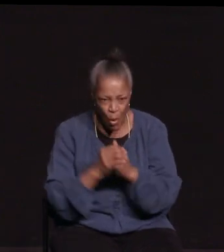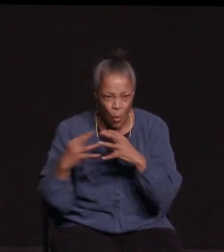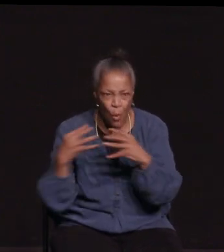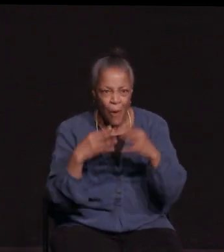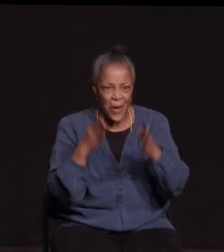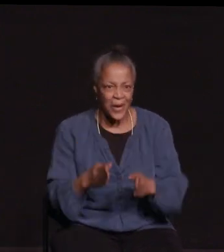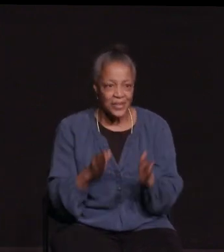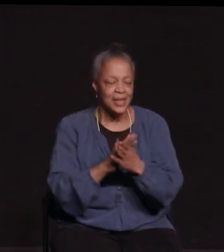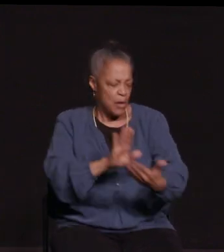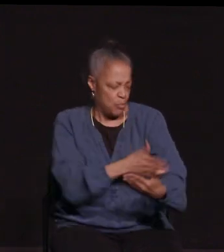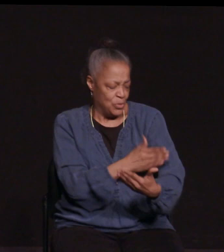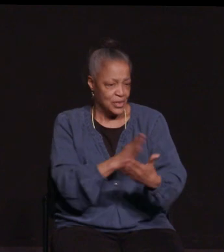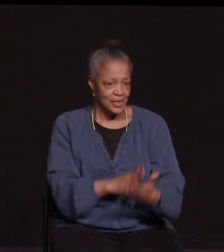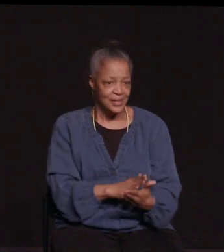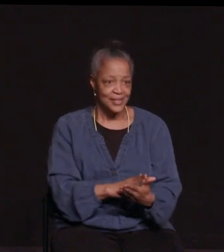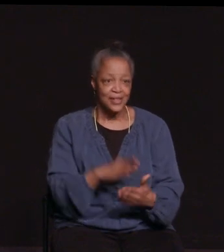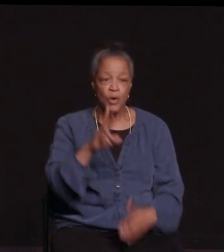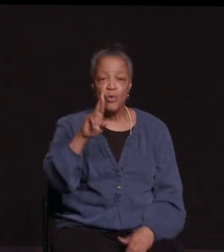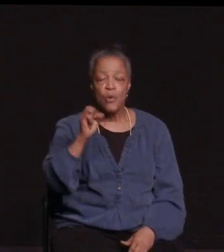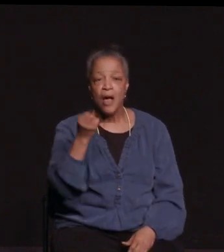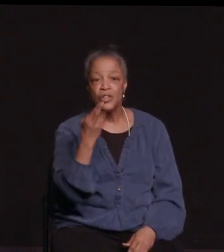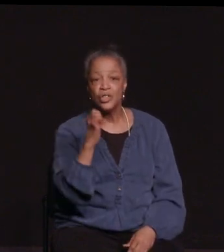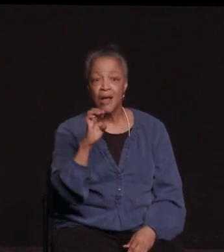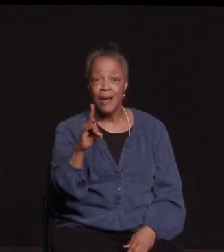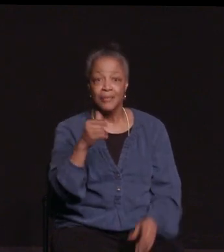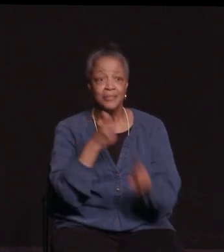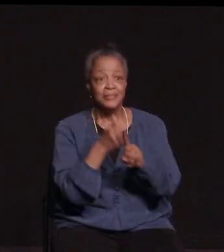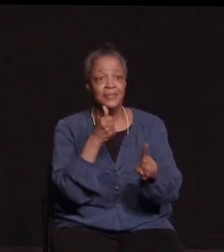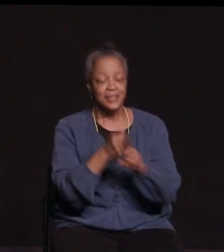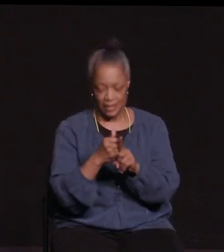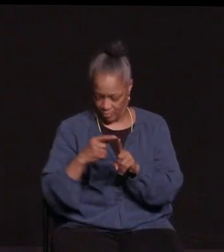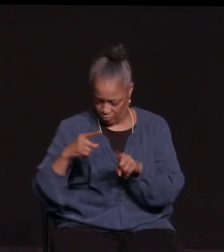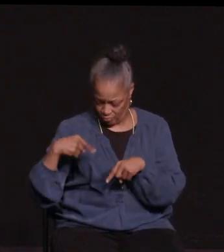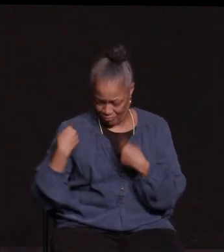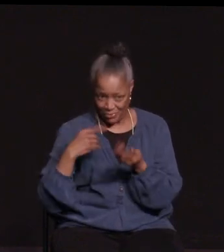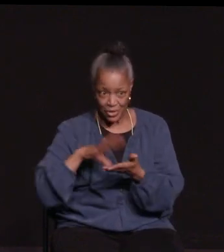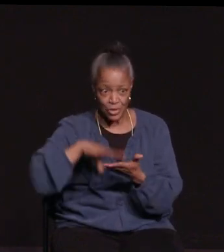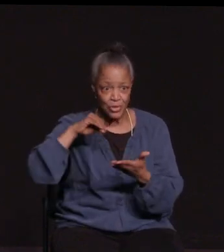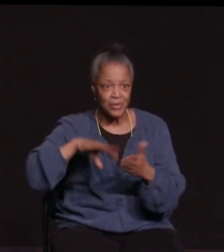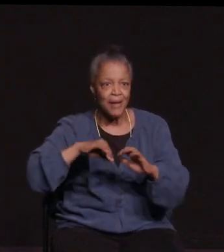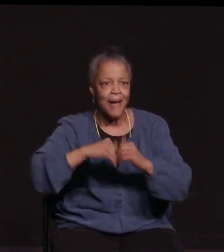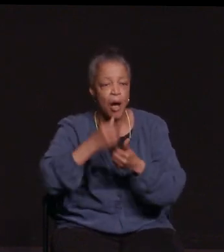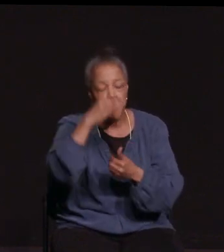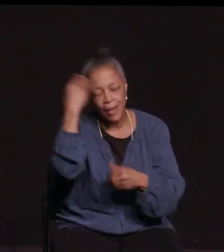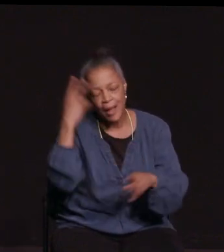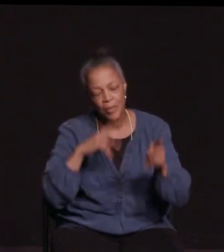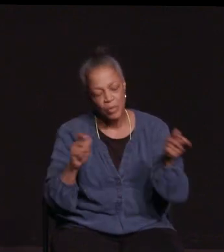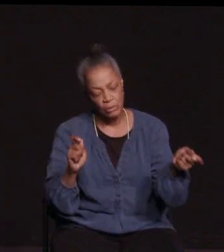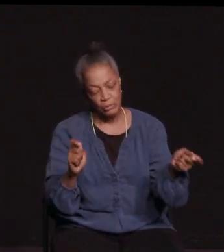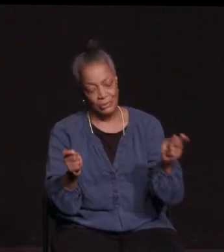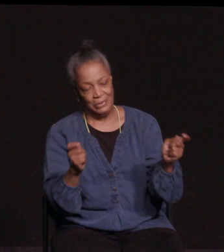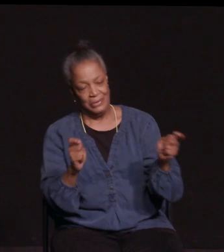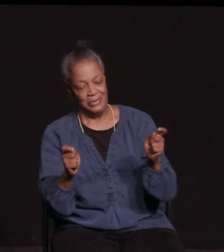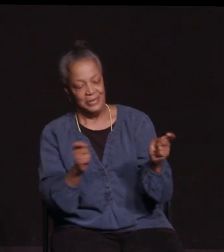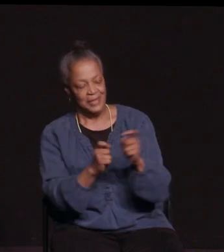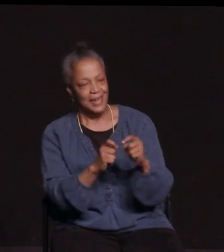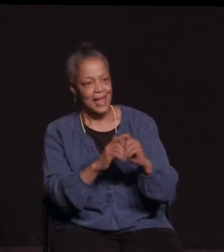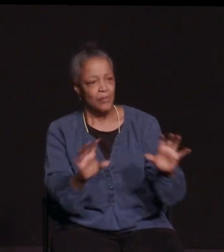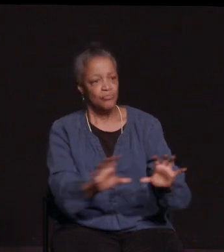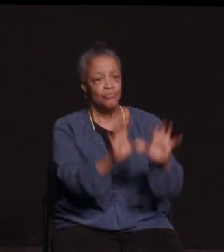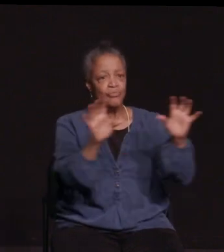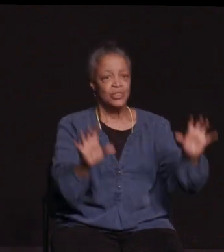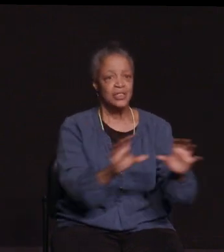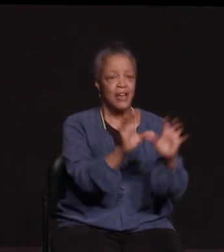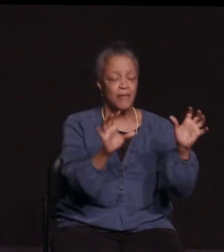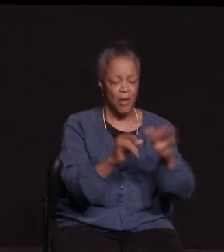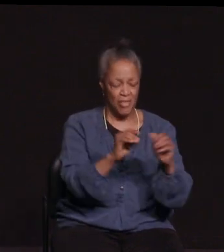musicians, Rashad is a lifelong student of the ways Black folks manipulate and adorn the built